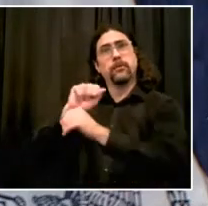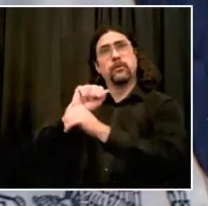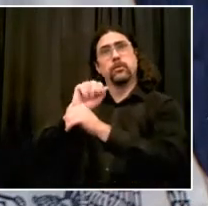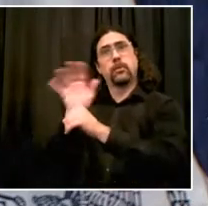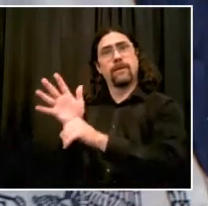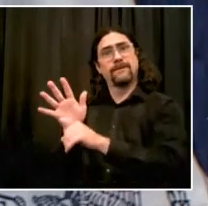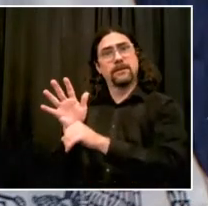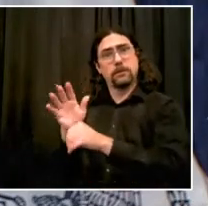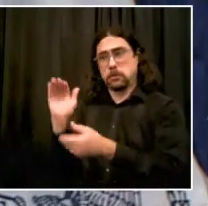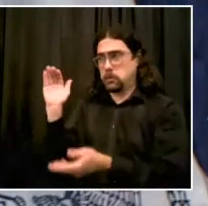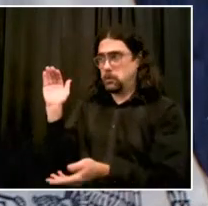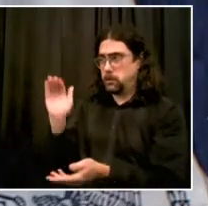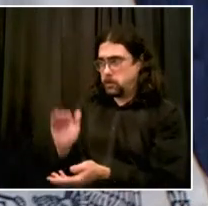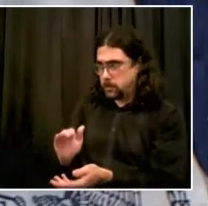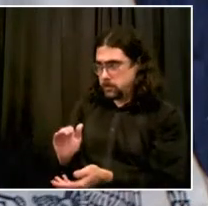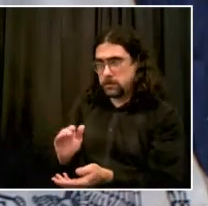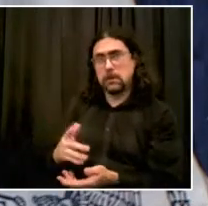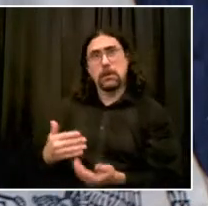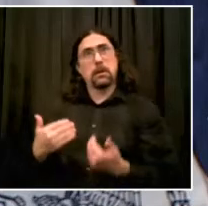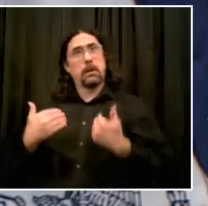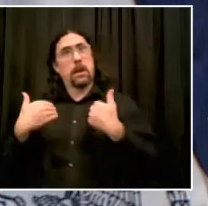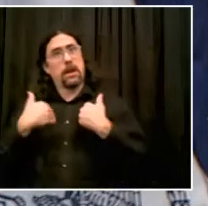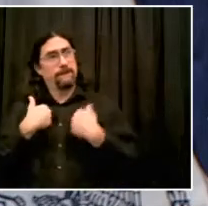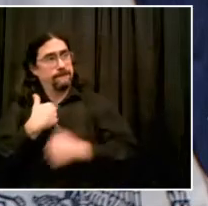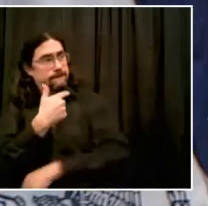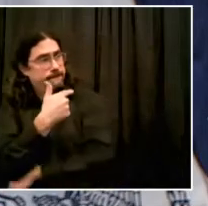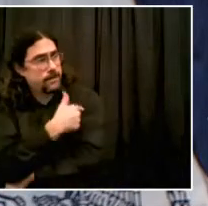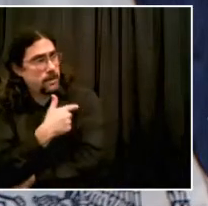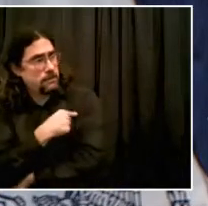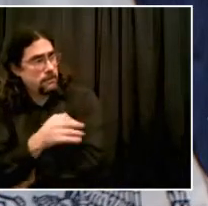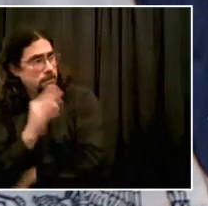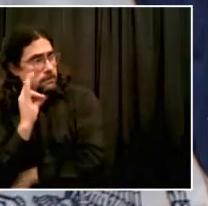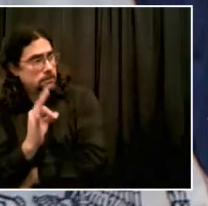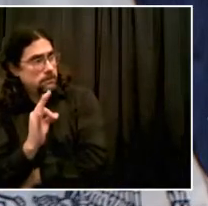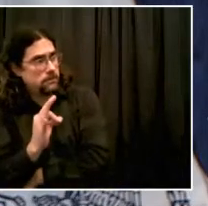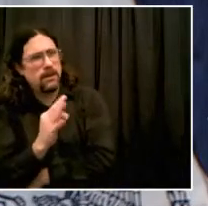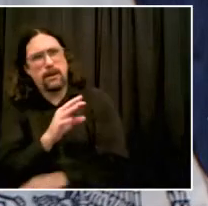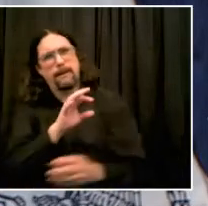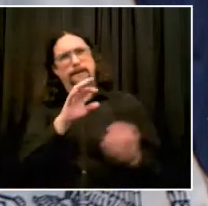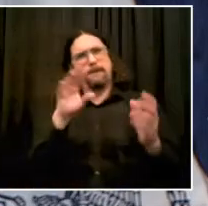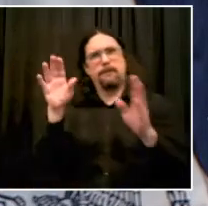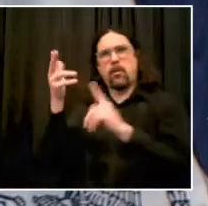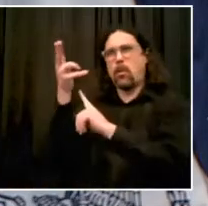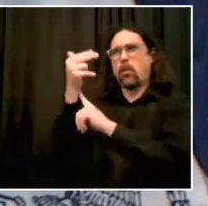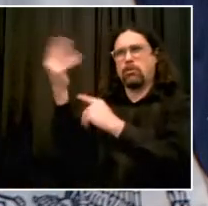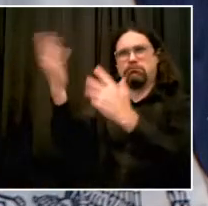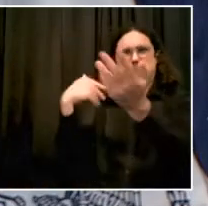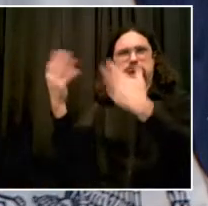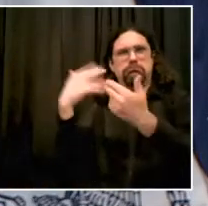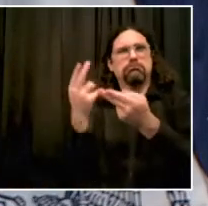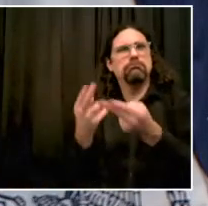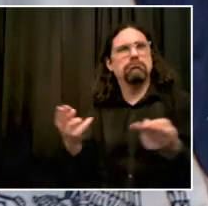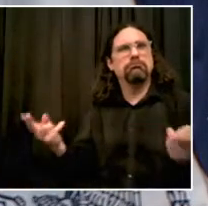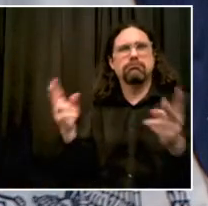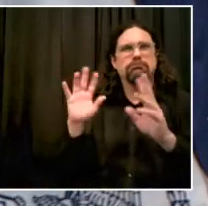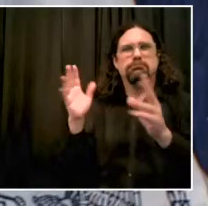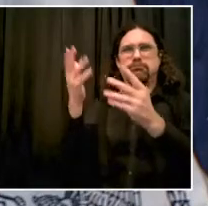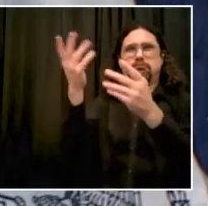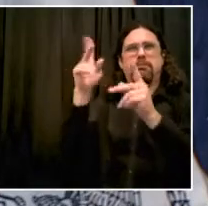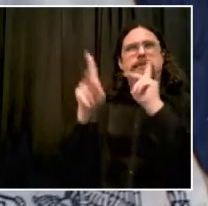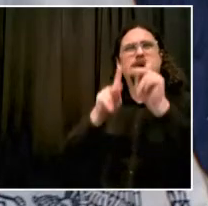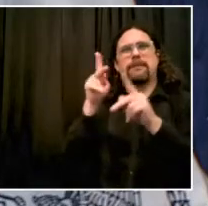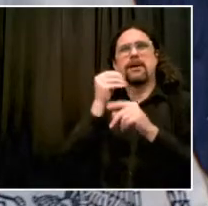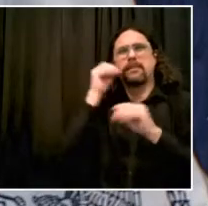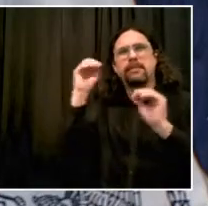ahead. My next question is about the Black Lives Matter movement, which you have expressed strong support for. So in addition to the issue of